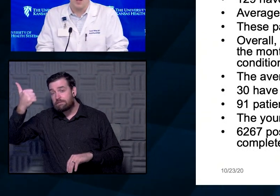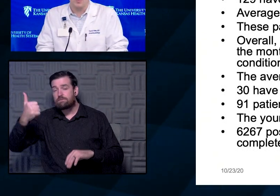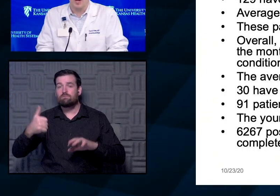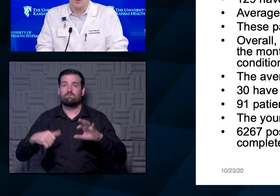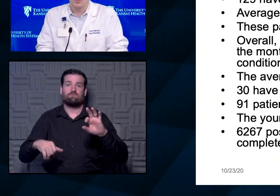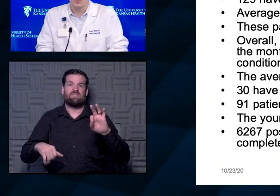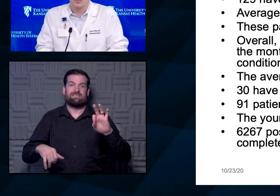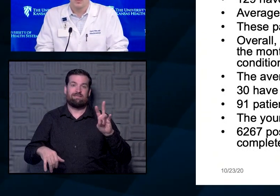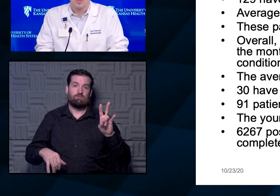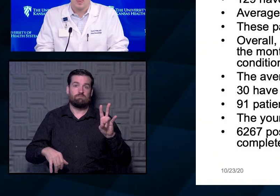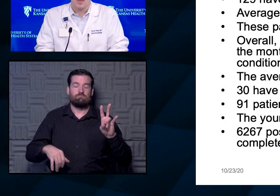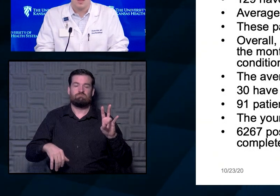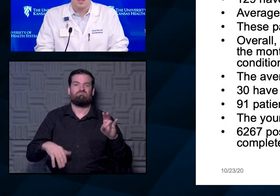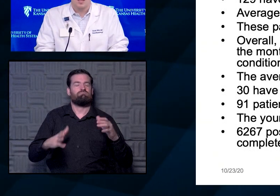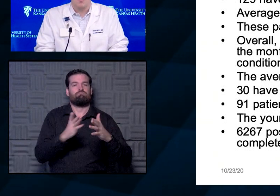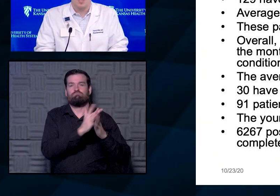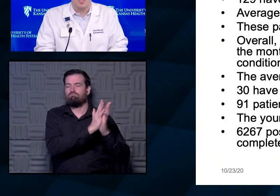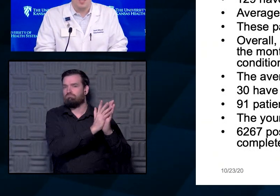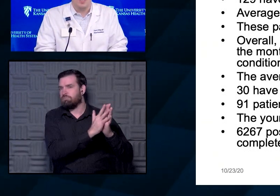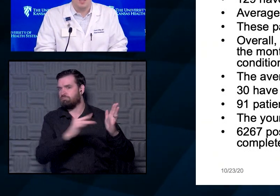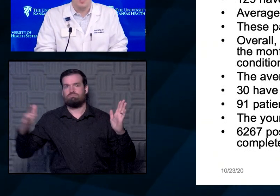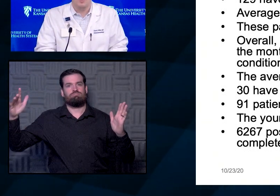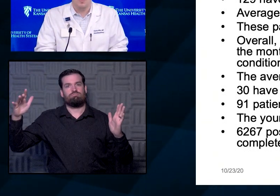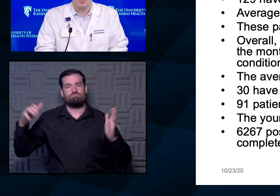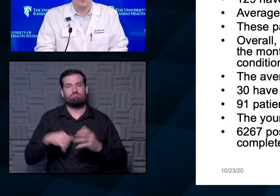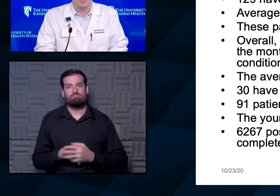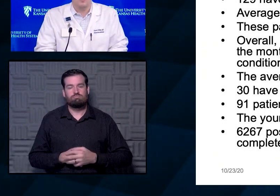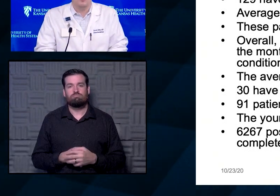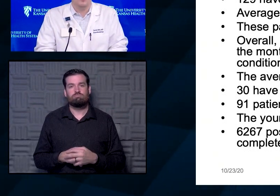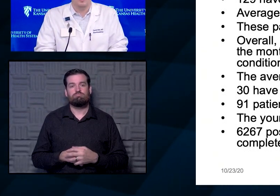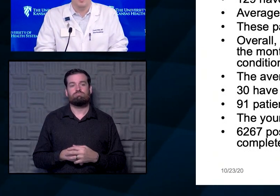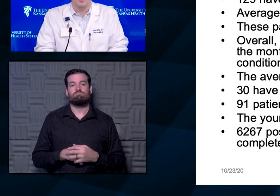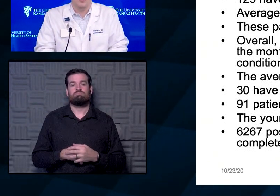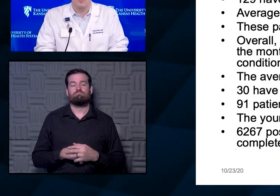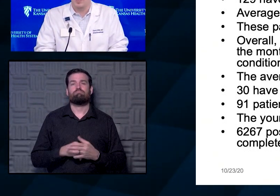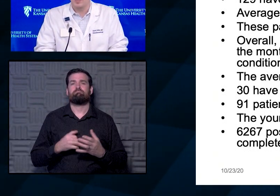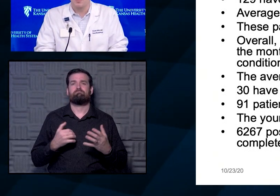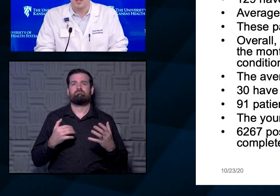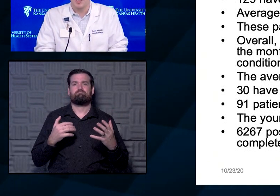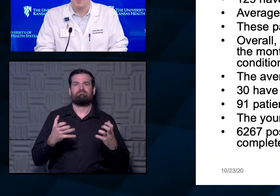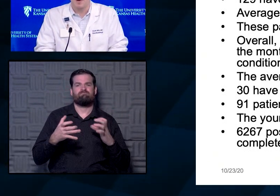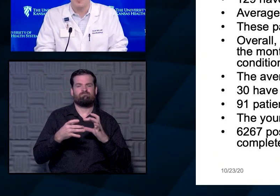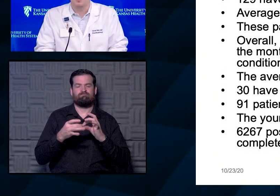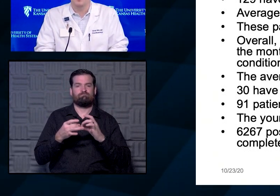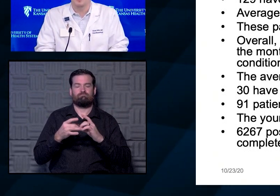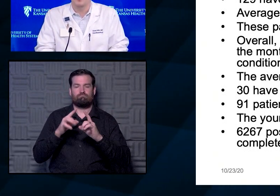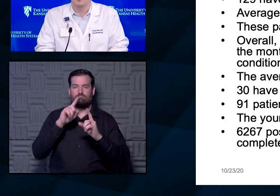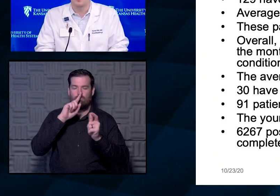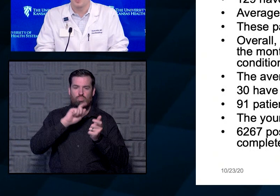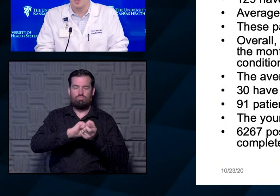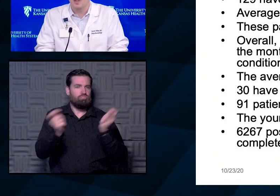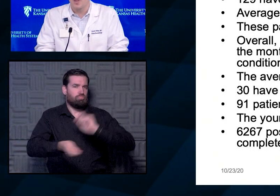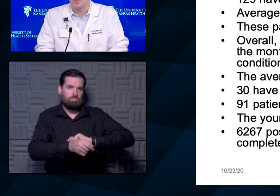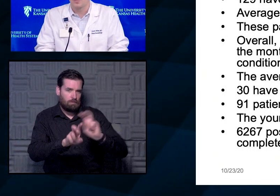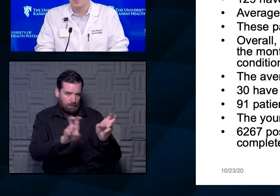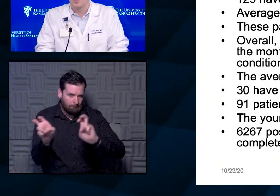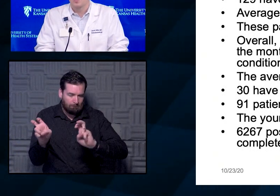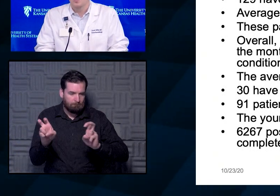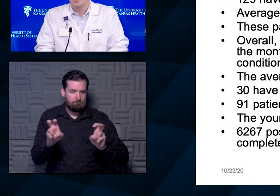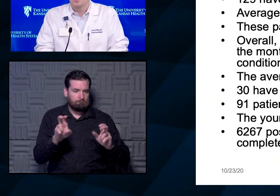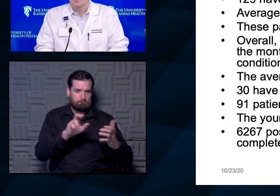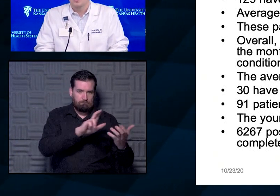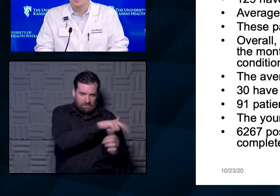again, quite the range. And I did want to share, just shifting completely from hospitalizations and